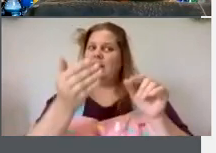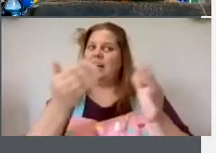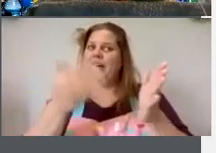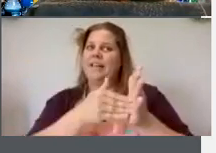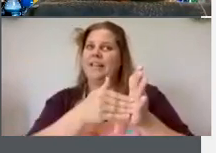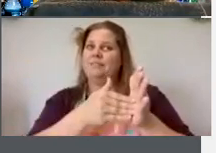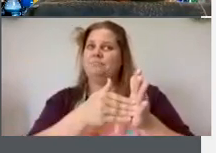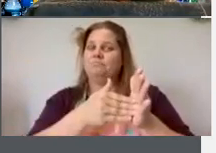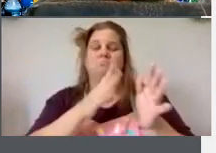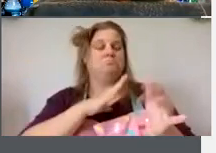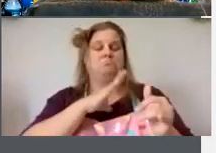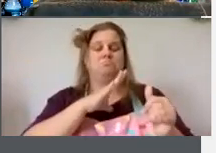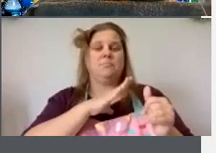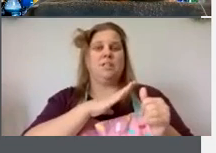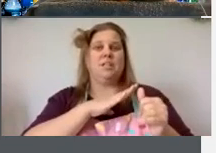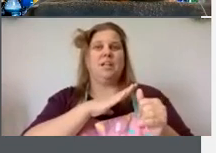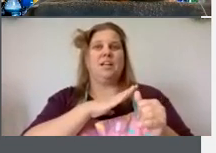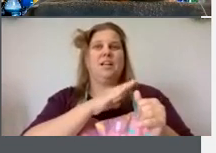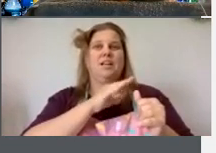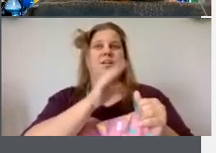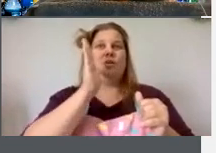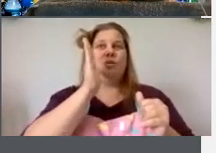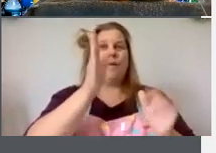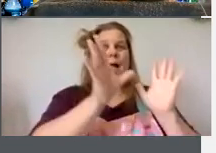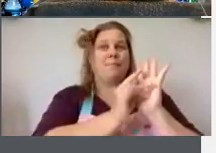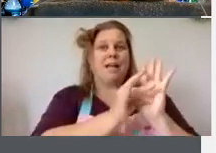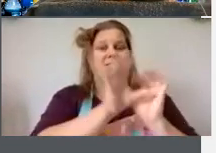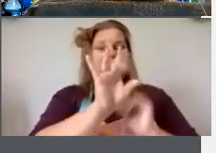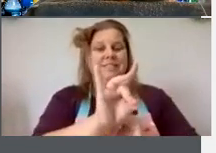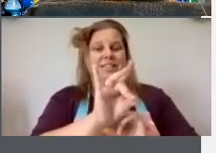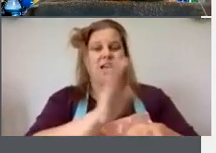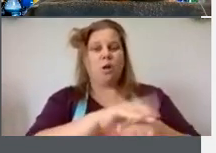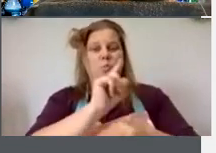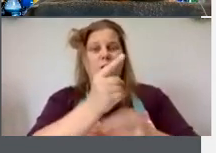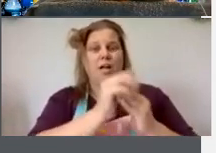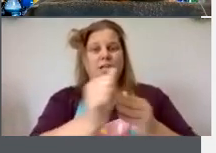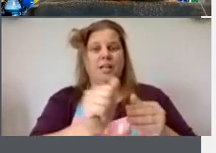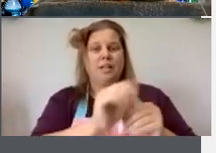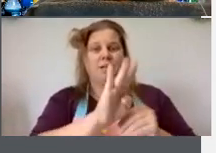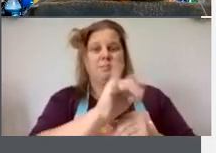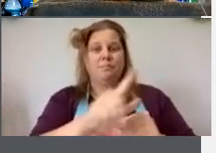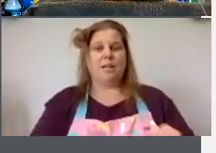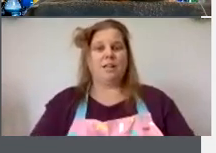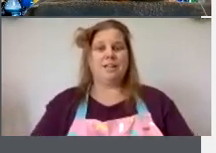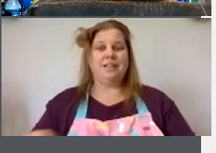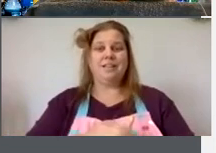fine. A magnet, will it stick to a $1 bill?